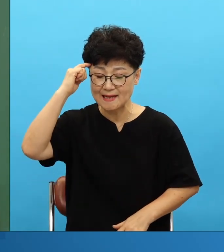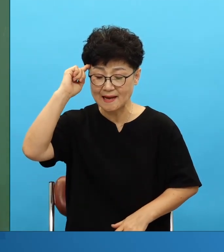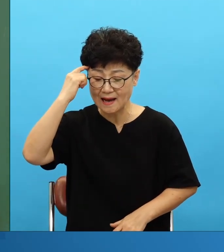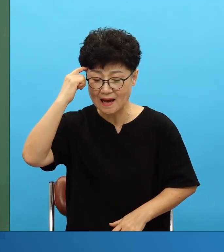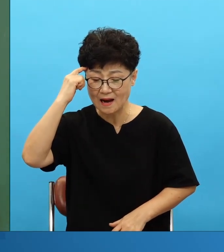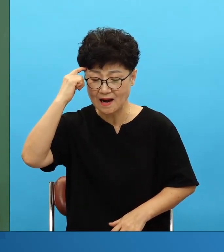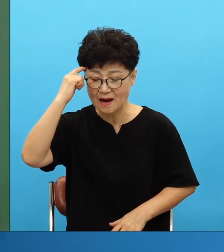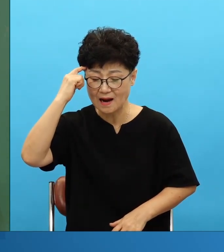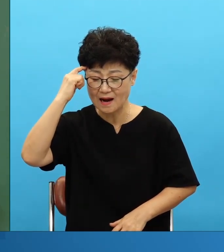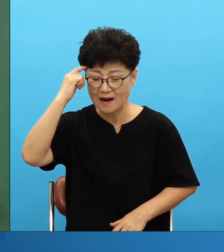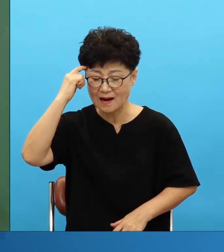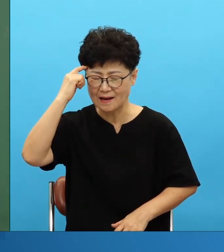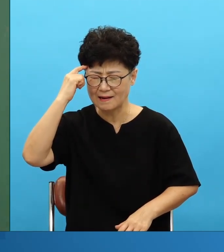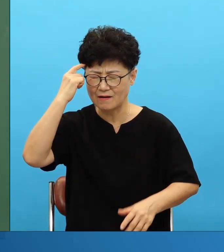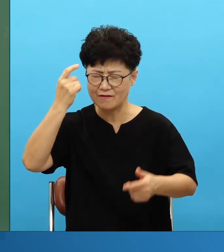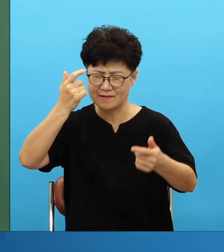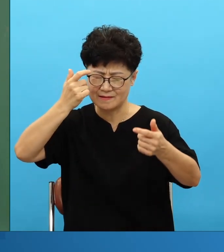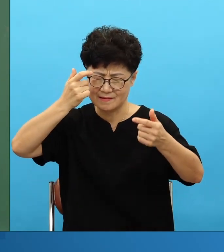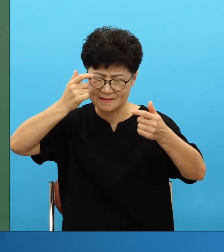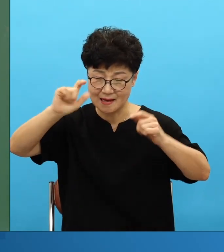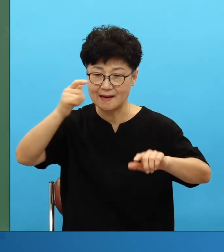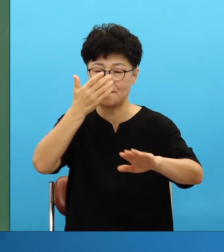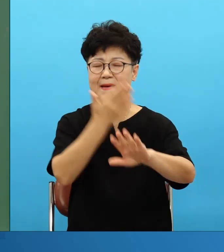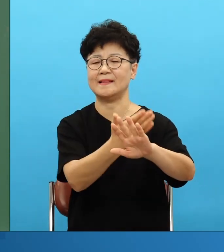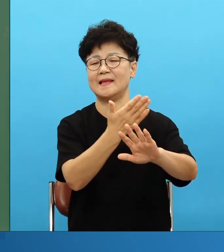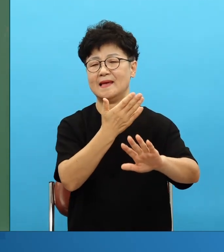things that I'd expected.